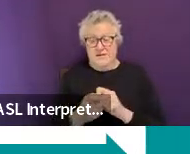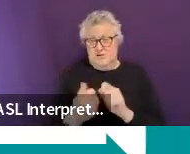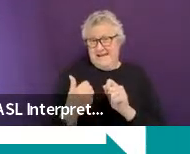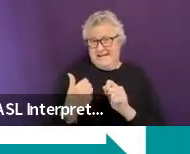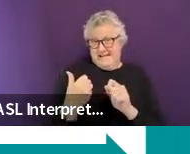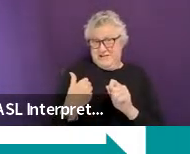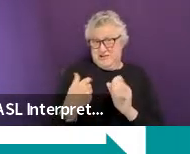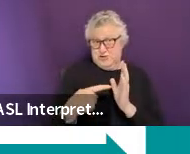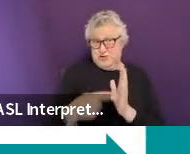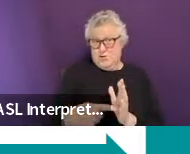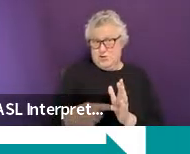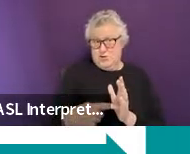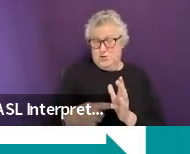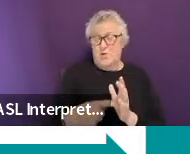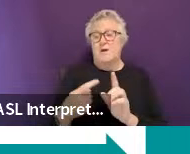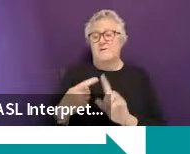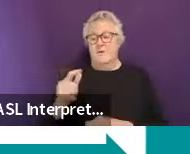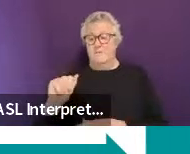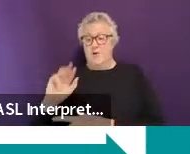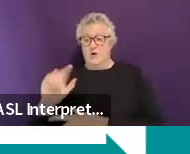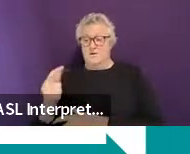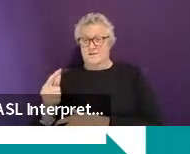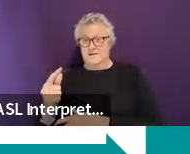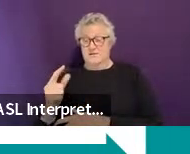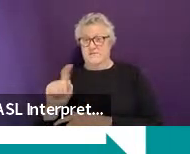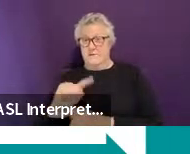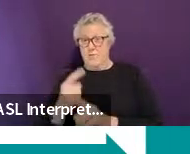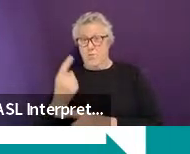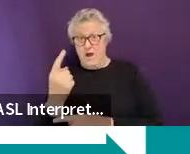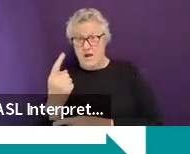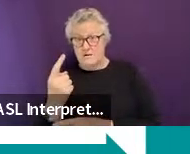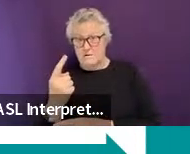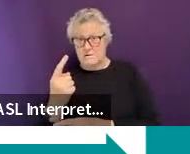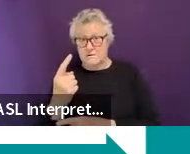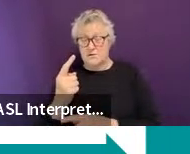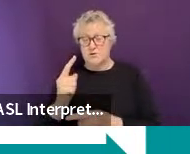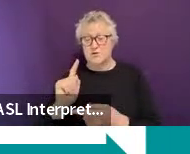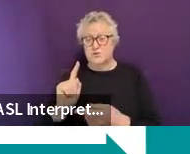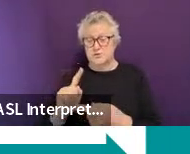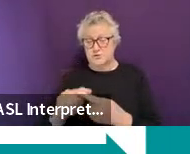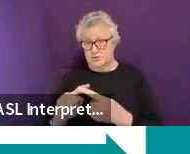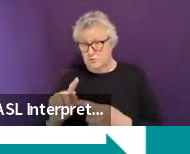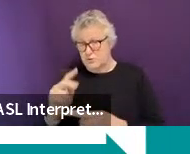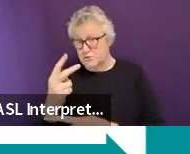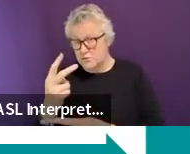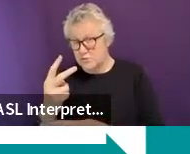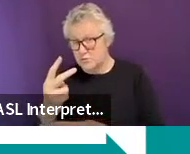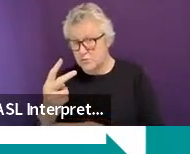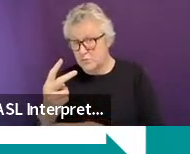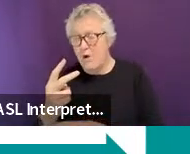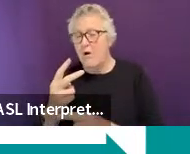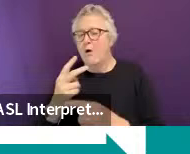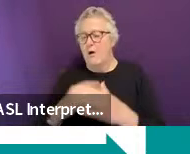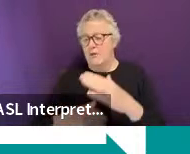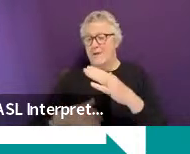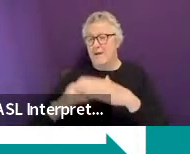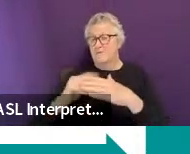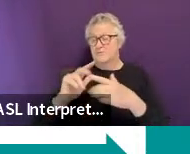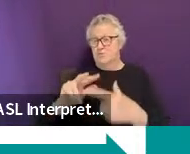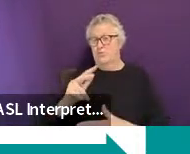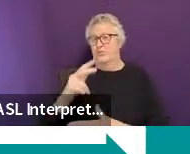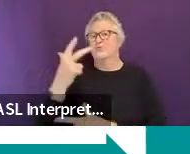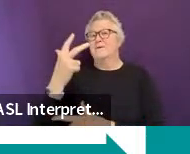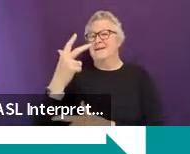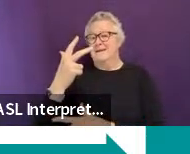today. These are in addition to the 3 through lanes in each direction, all the way up to 3 auxiliary lanes which was something that was studied in the prior planning